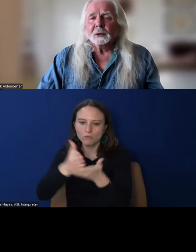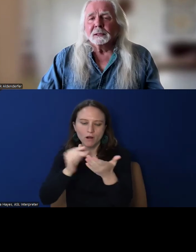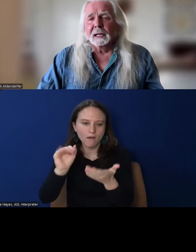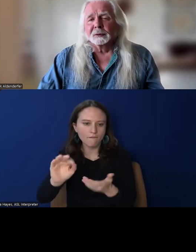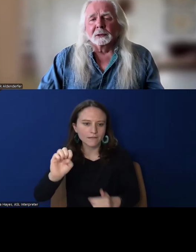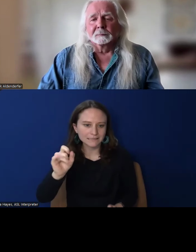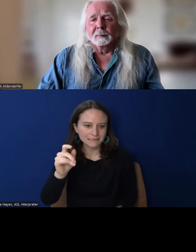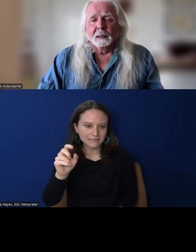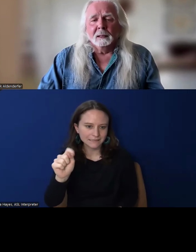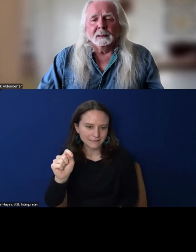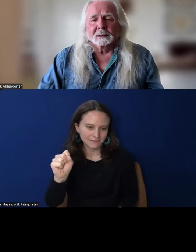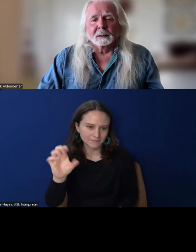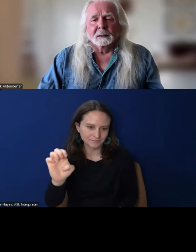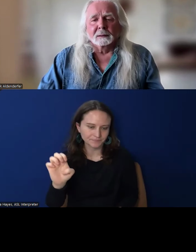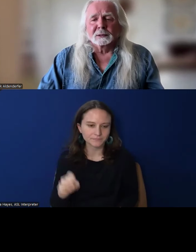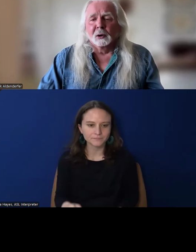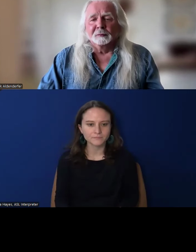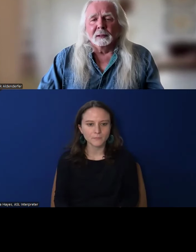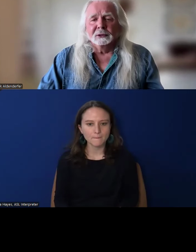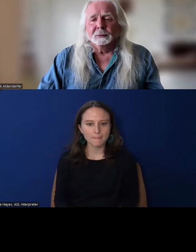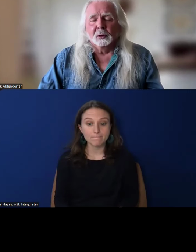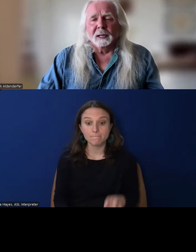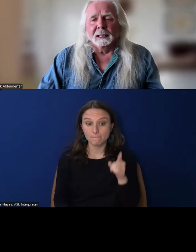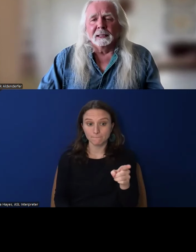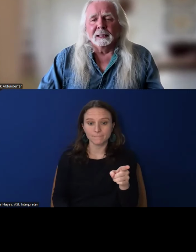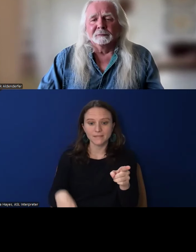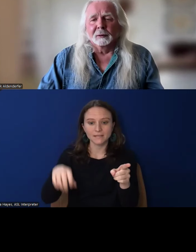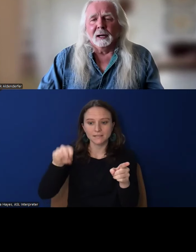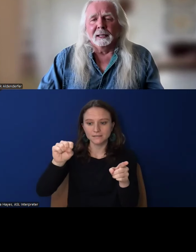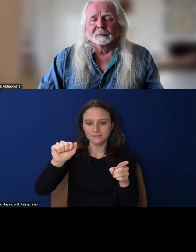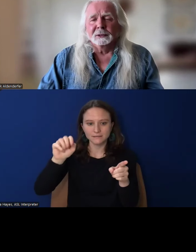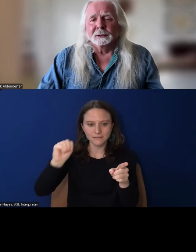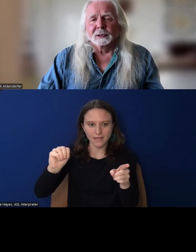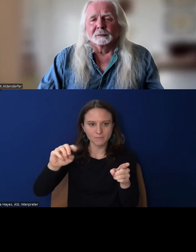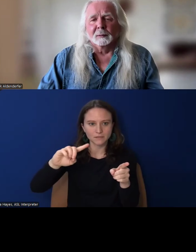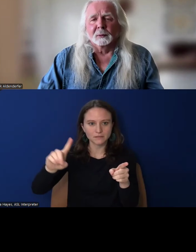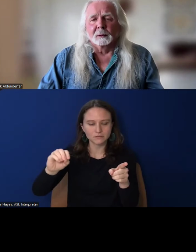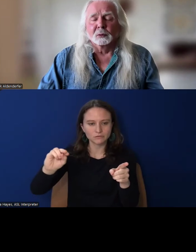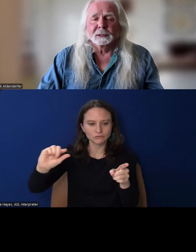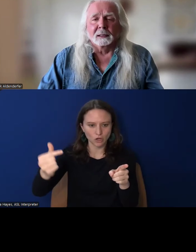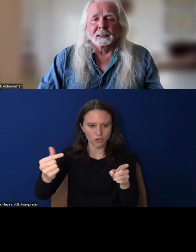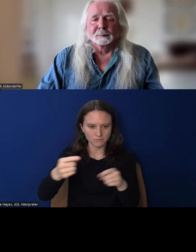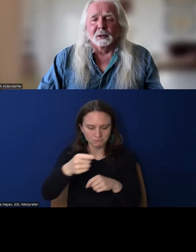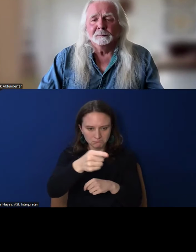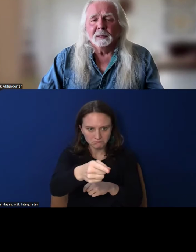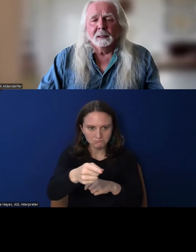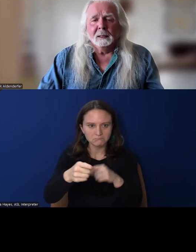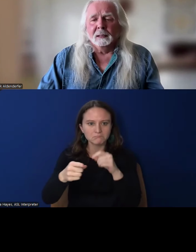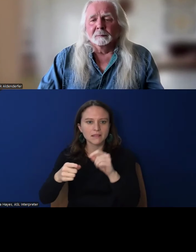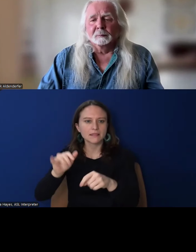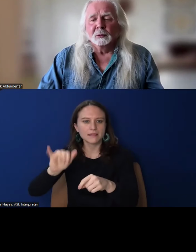Let's go to Samzong. This is a small village located in the very high elevations of Upper Mustang in